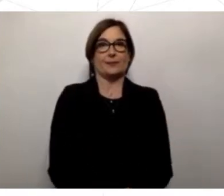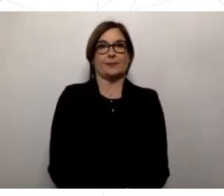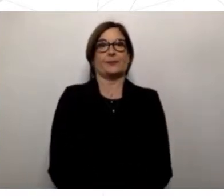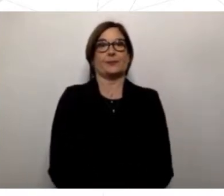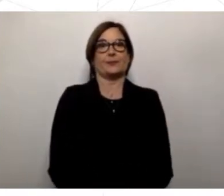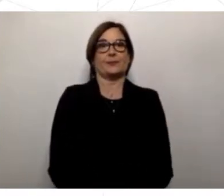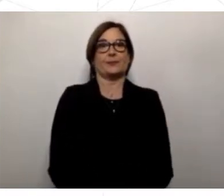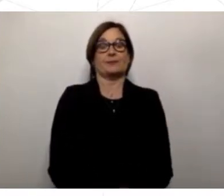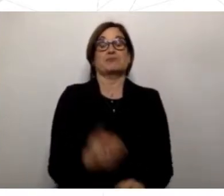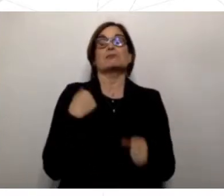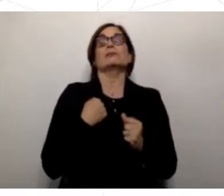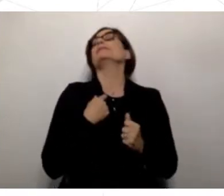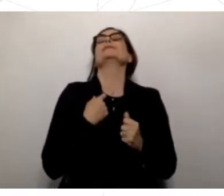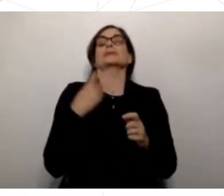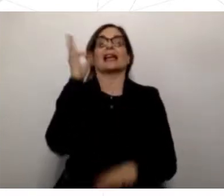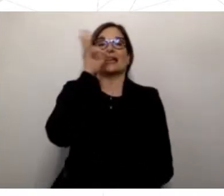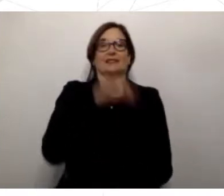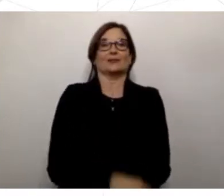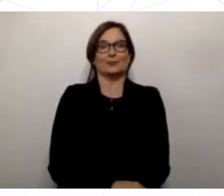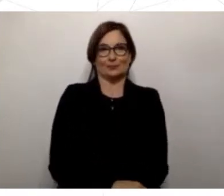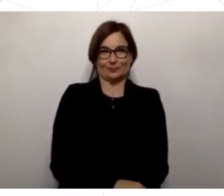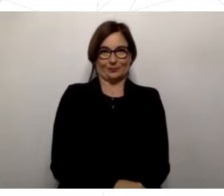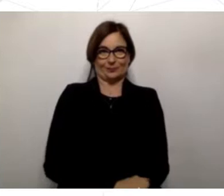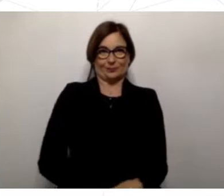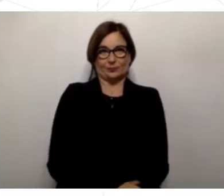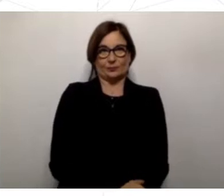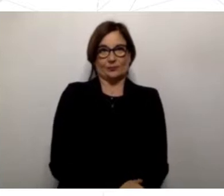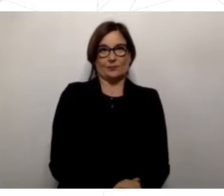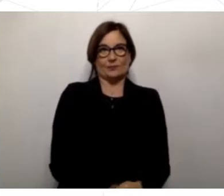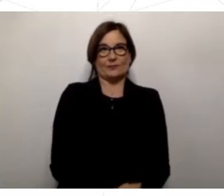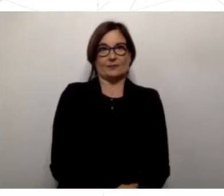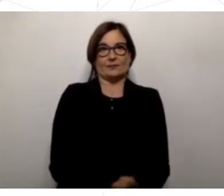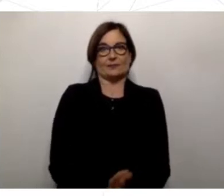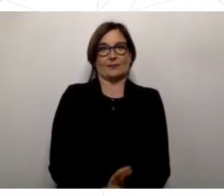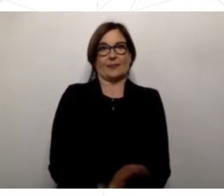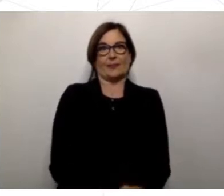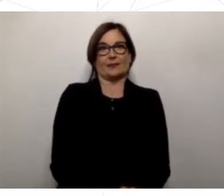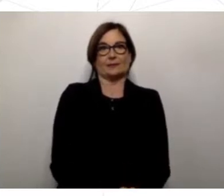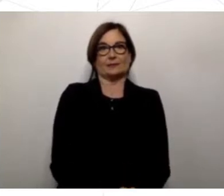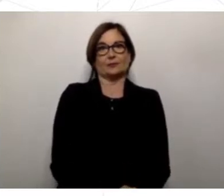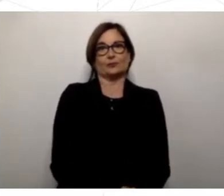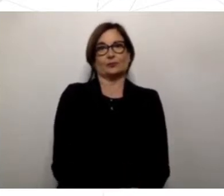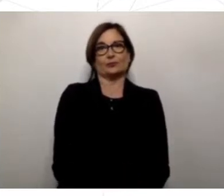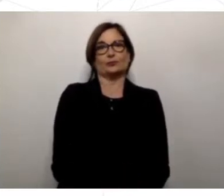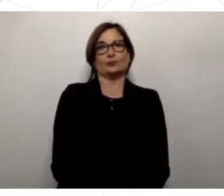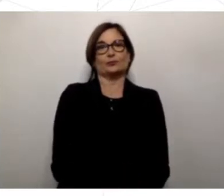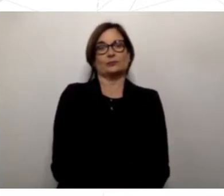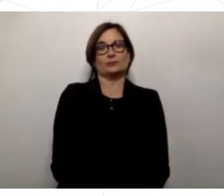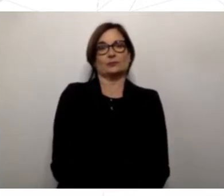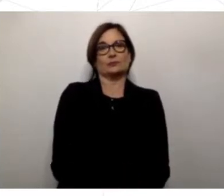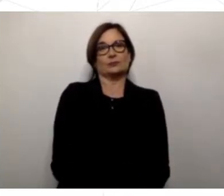I'll try to help him to enter in our Zoom